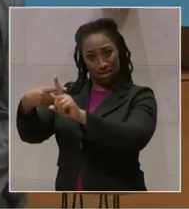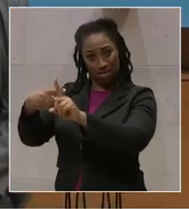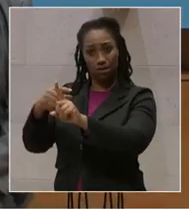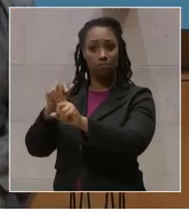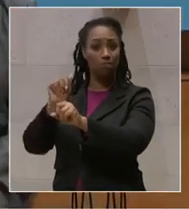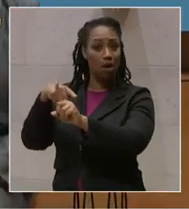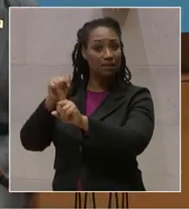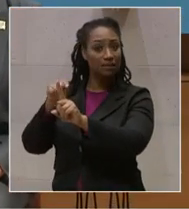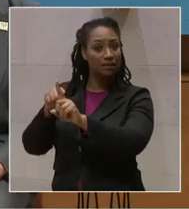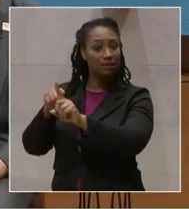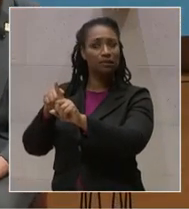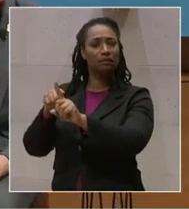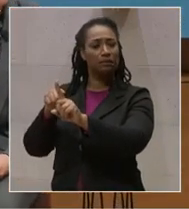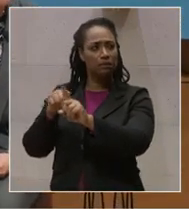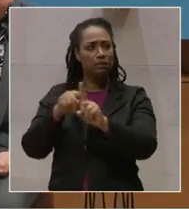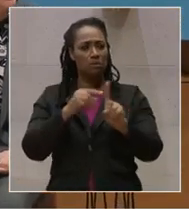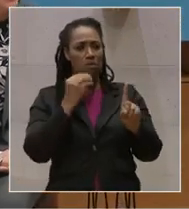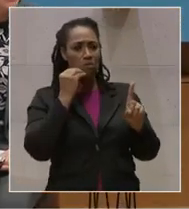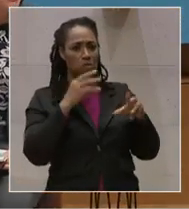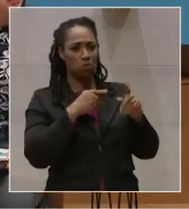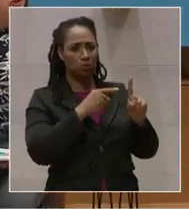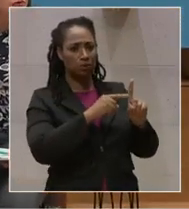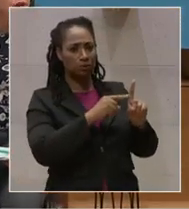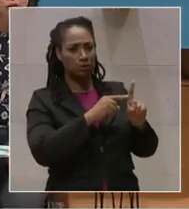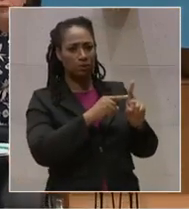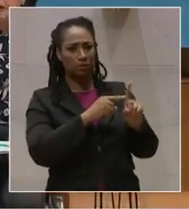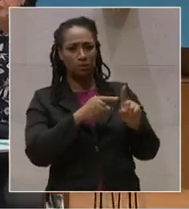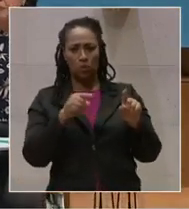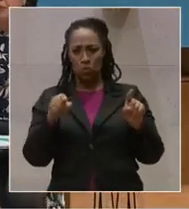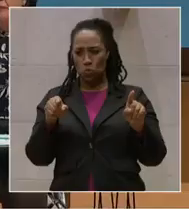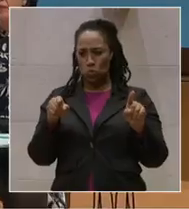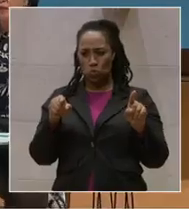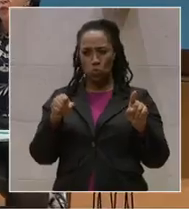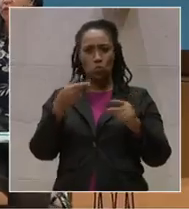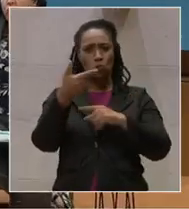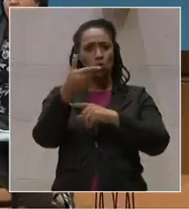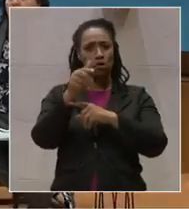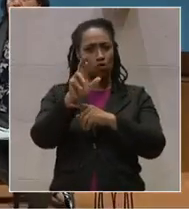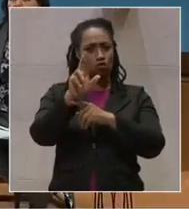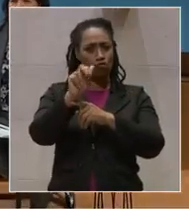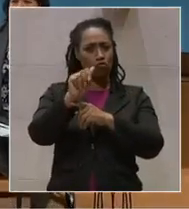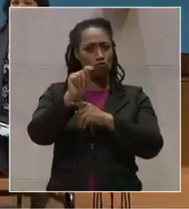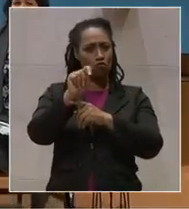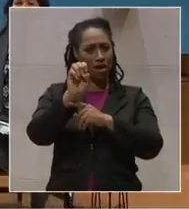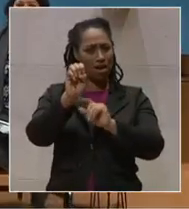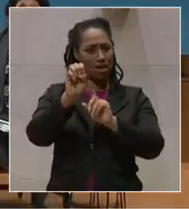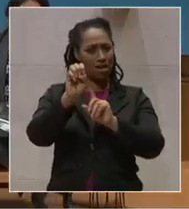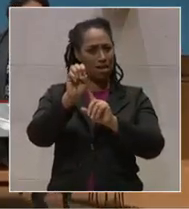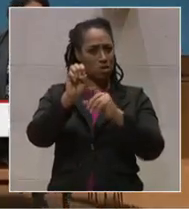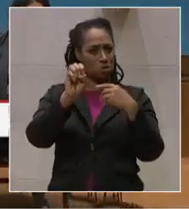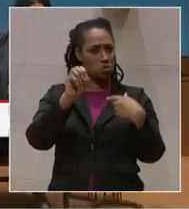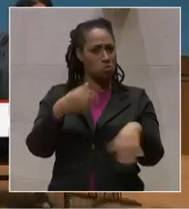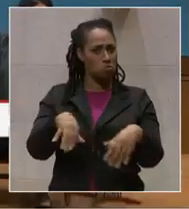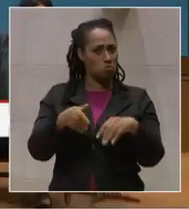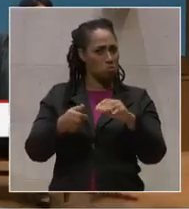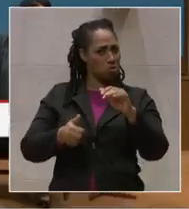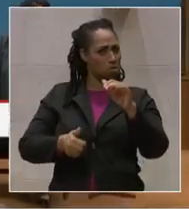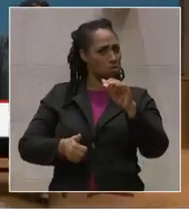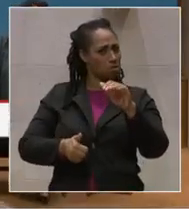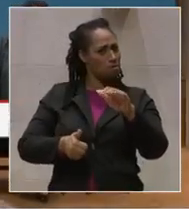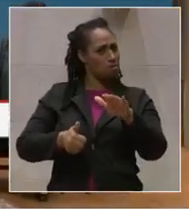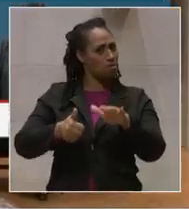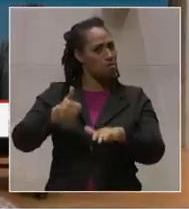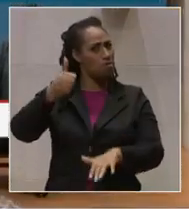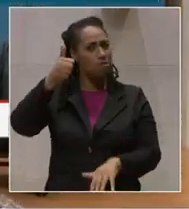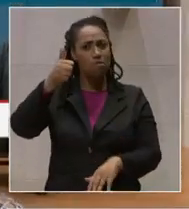pretty high, $2,500 a month. And so, you know, as many people have mentioned before, what kind of income do you need to